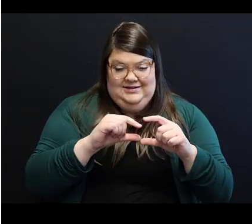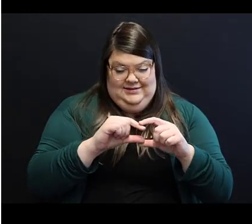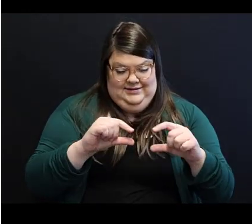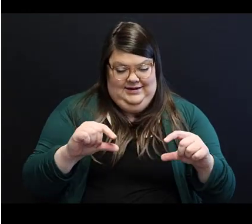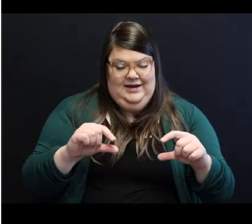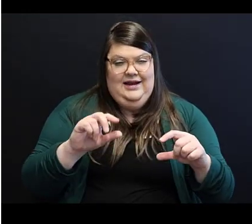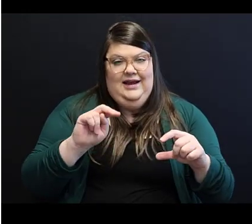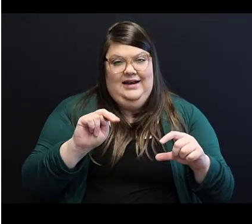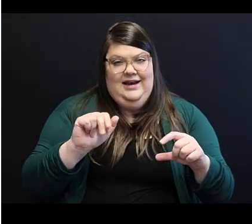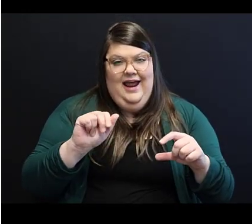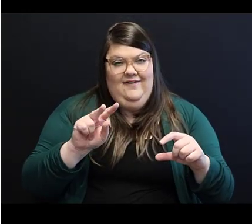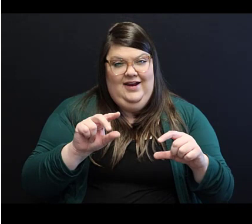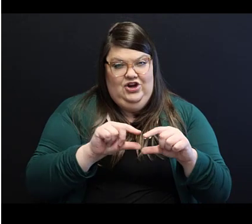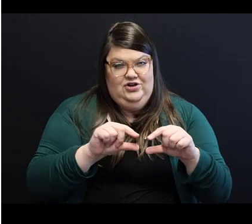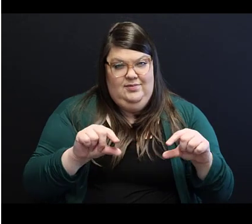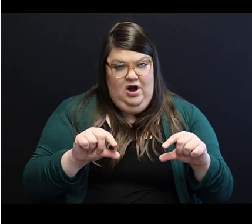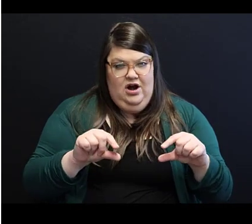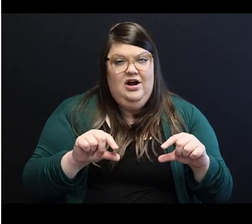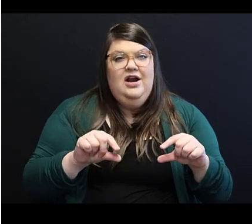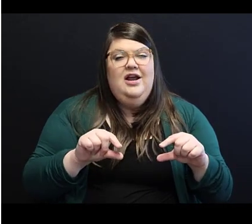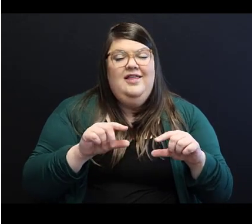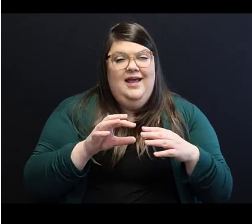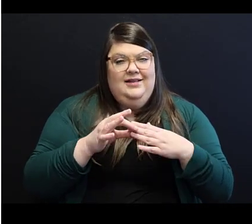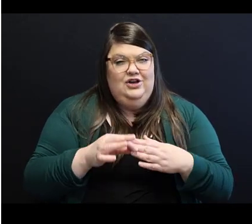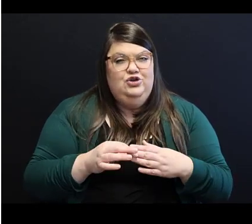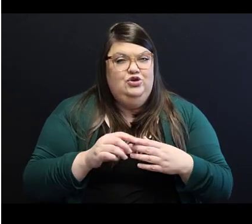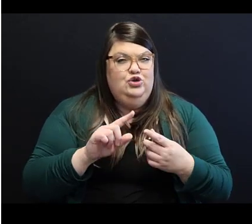specific NCRTM pages, such as